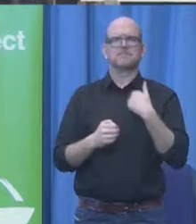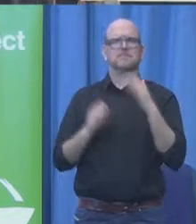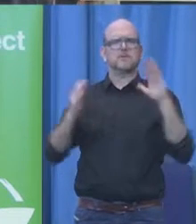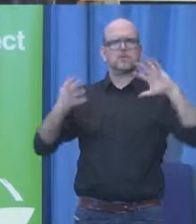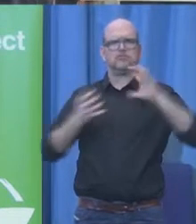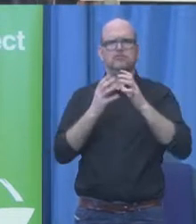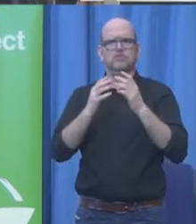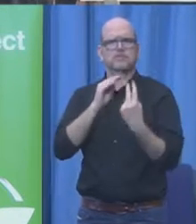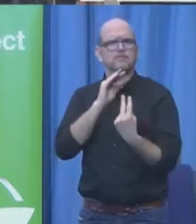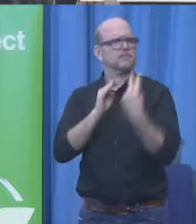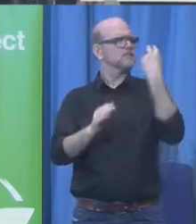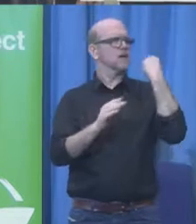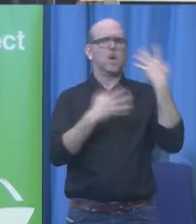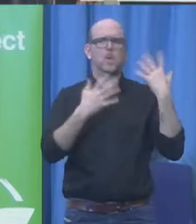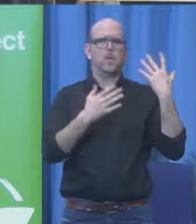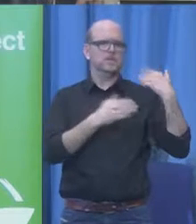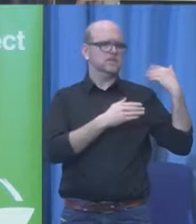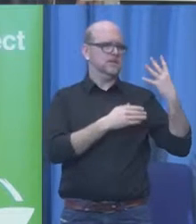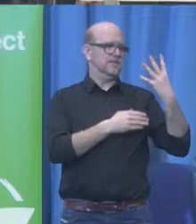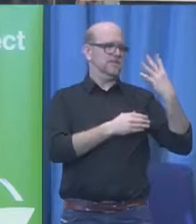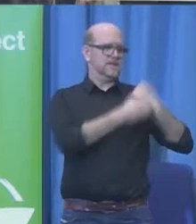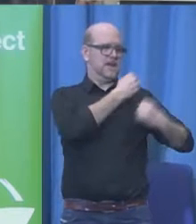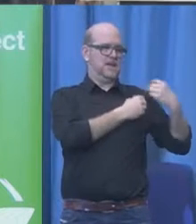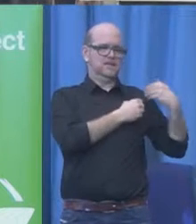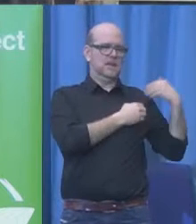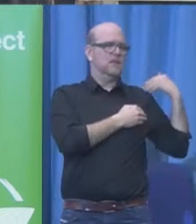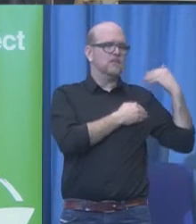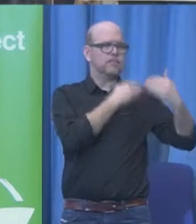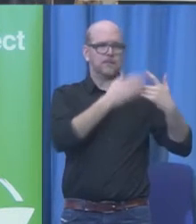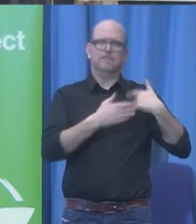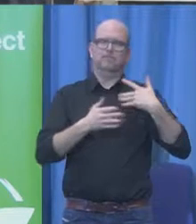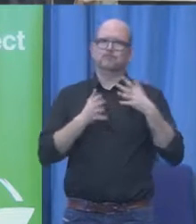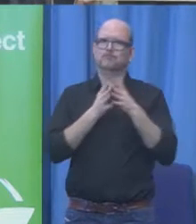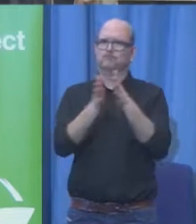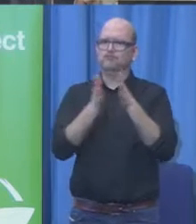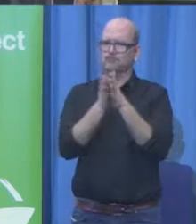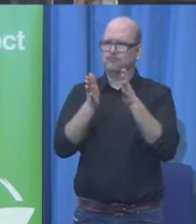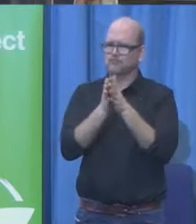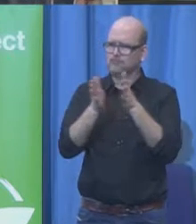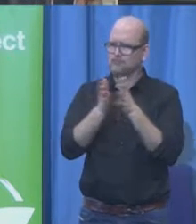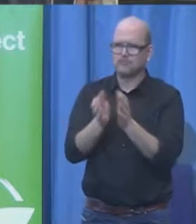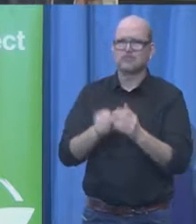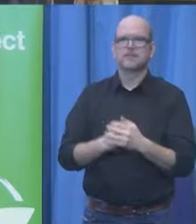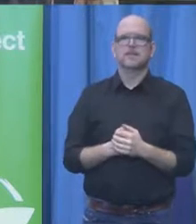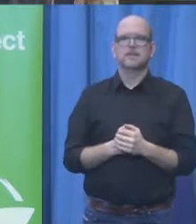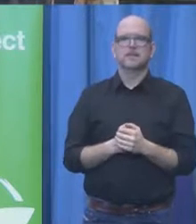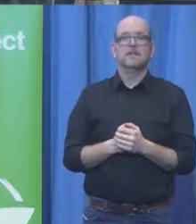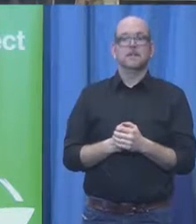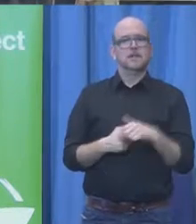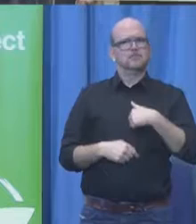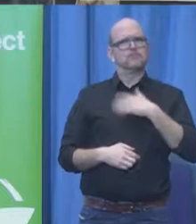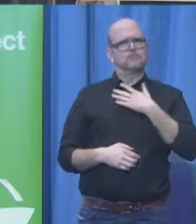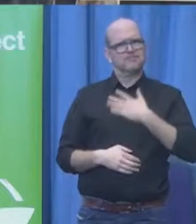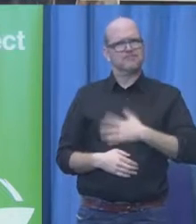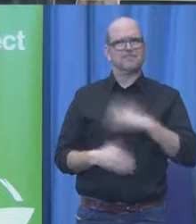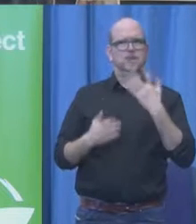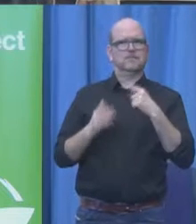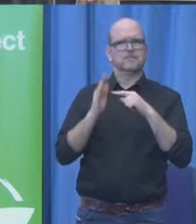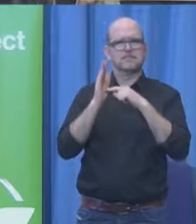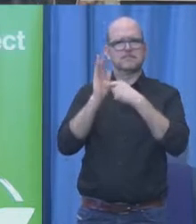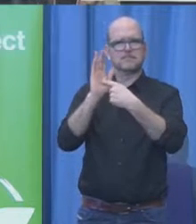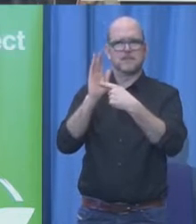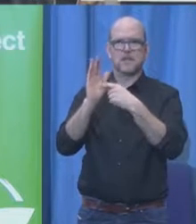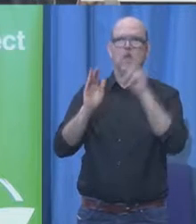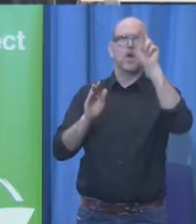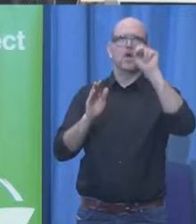aspirations. Like we are on the verge of ratifying the UN Convention on the Rights of People with Disability. It's going to